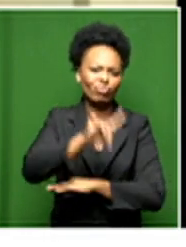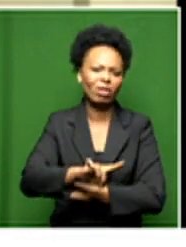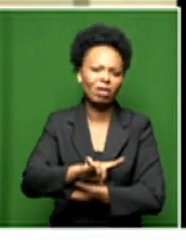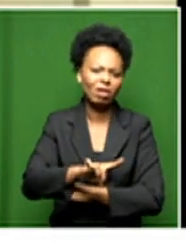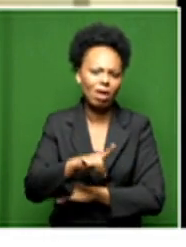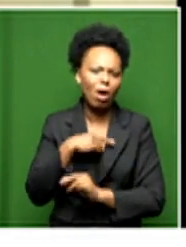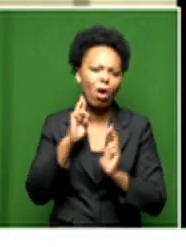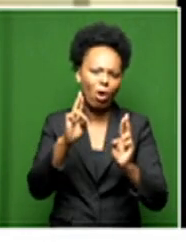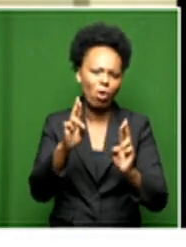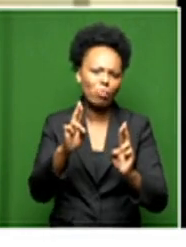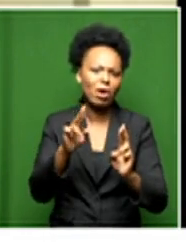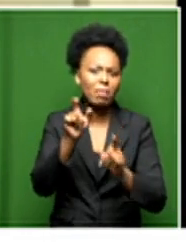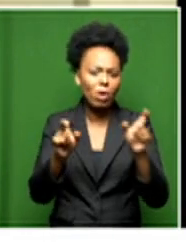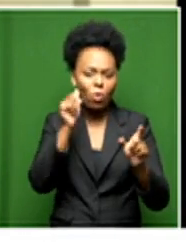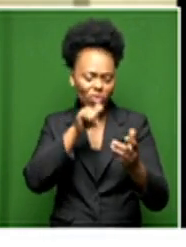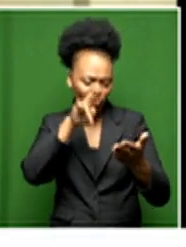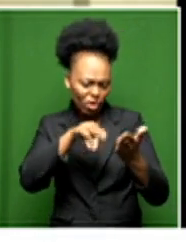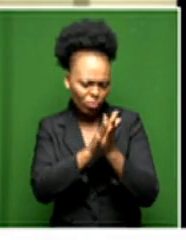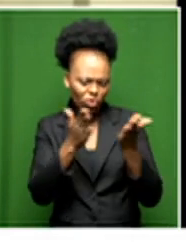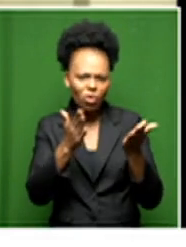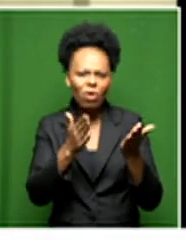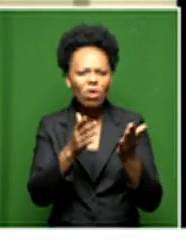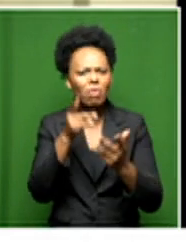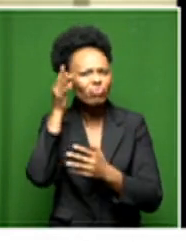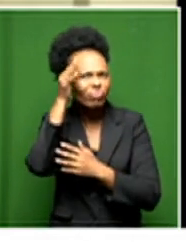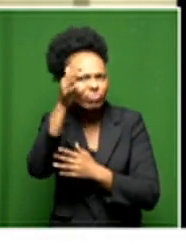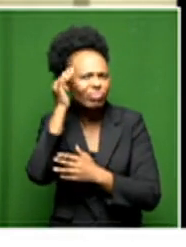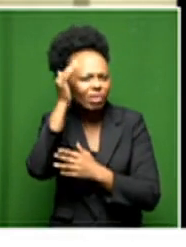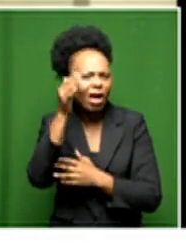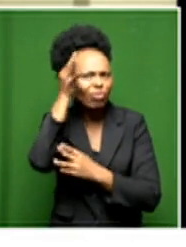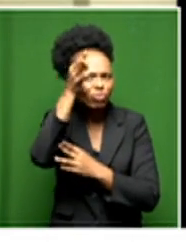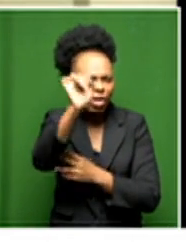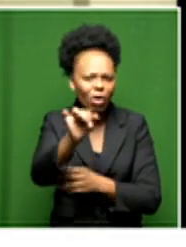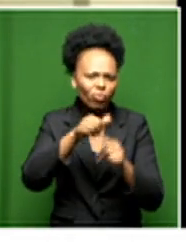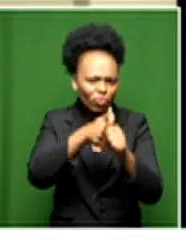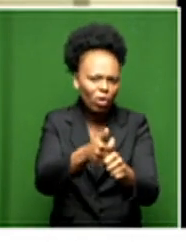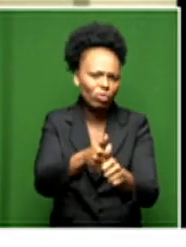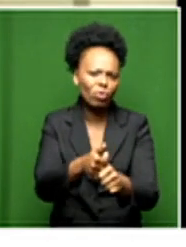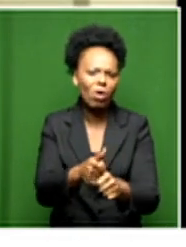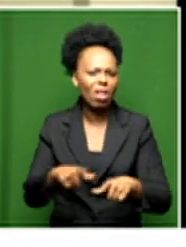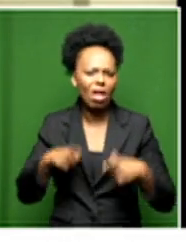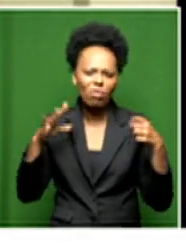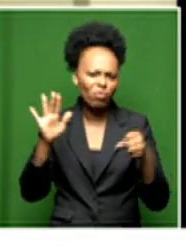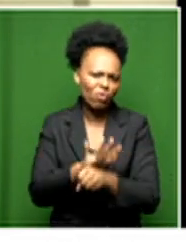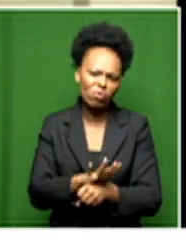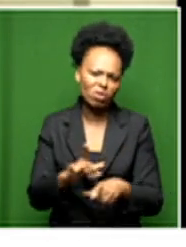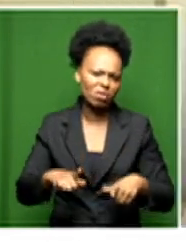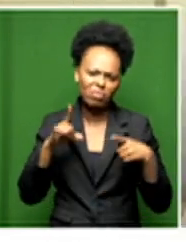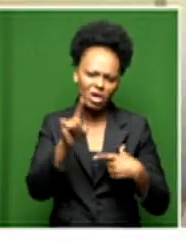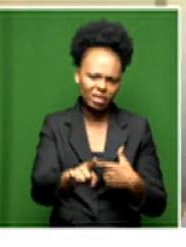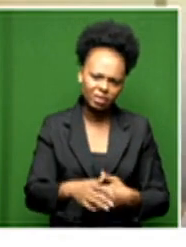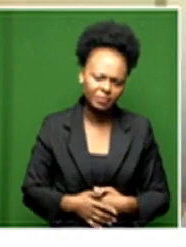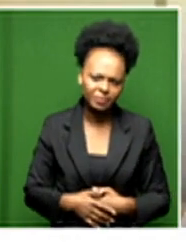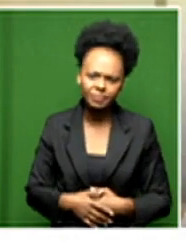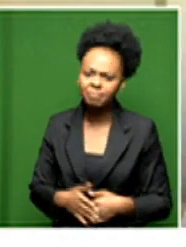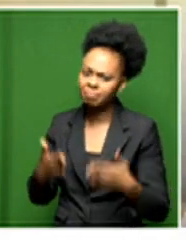hope people get from the book, that follow your own path and do what you want to do and live your life to the fullest. Great stuff. Thank you, Shubnum. Thank